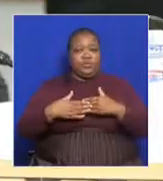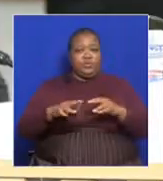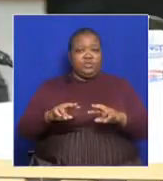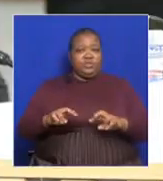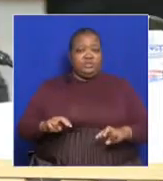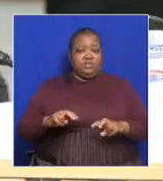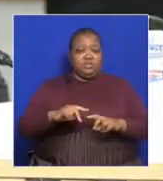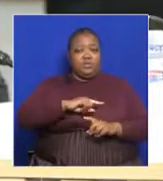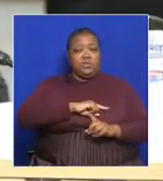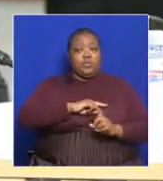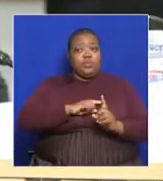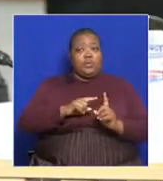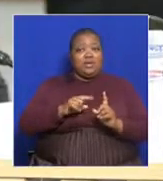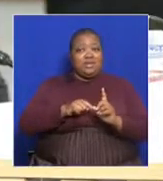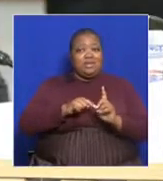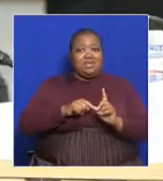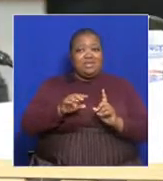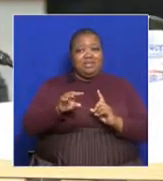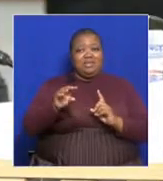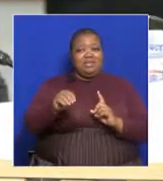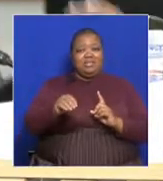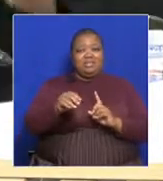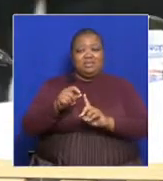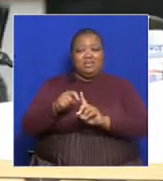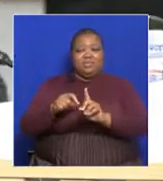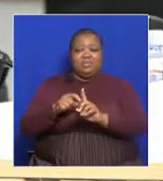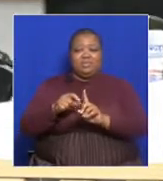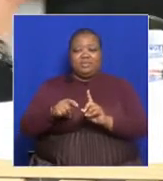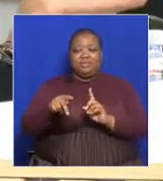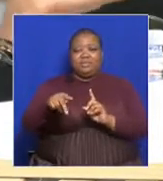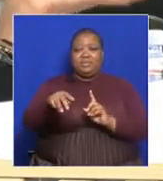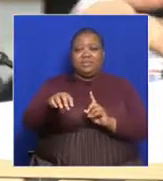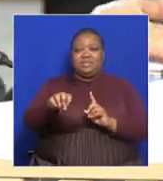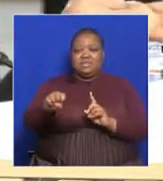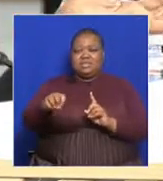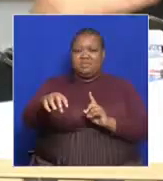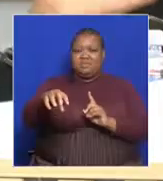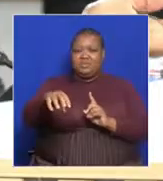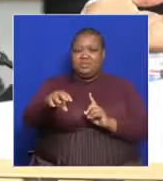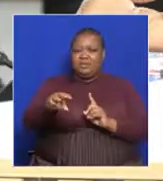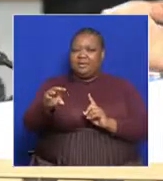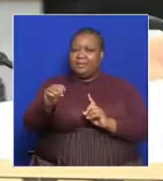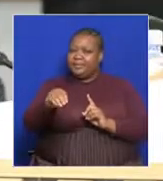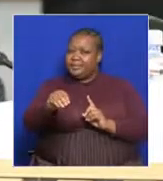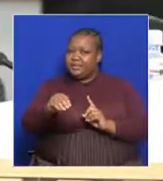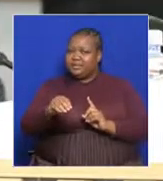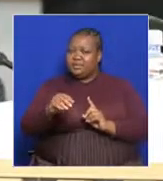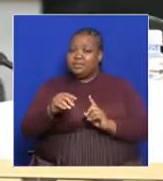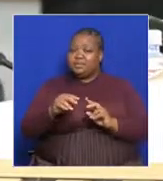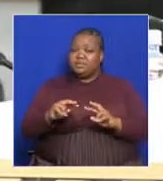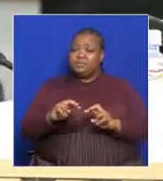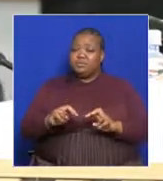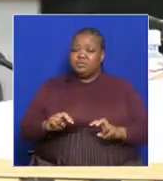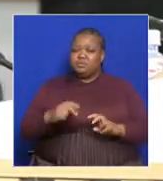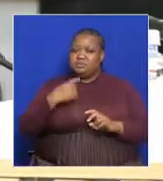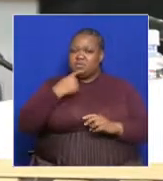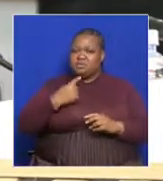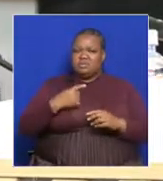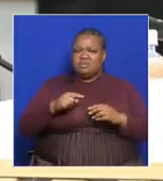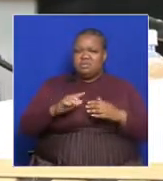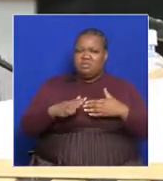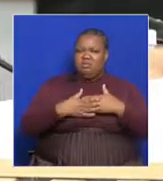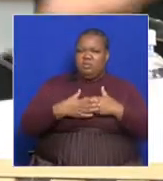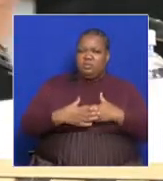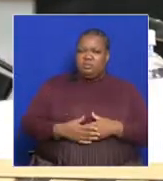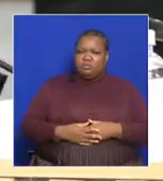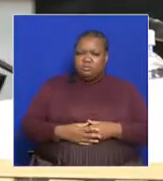asked someone, Port Shepston, I think he said, and he was told, they looked it up and then they said, no, but this thing was closed 4 weeks after it